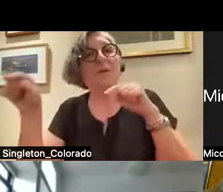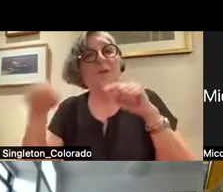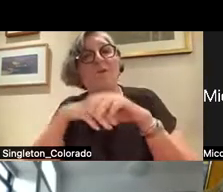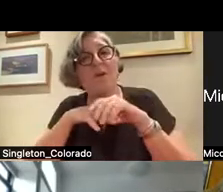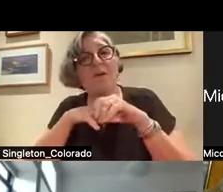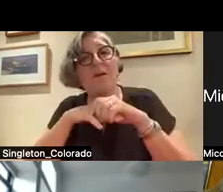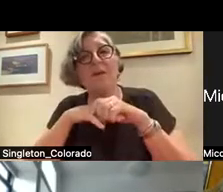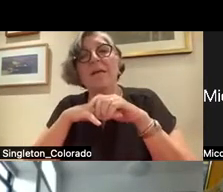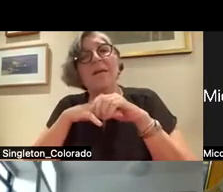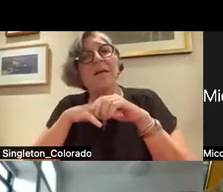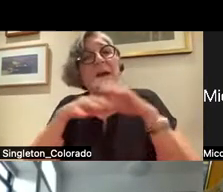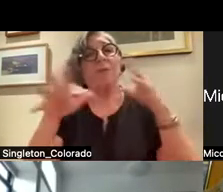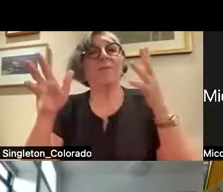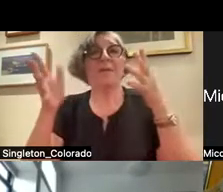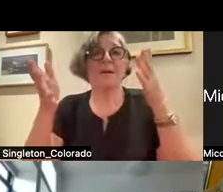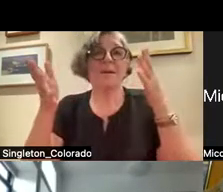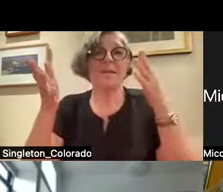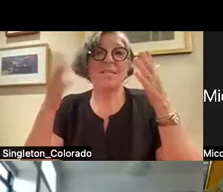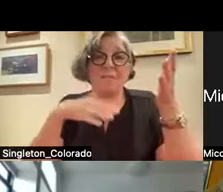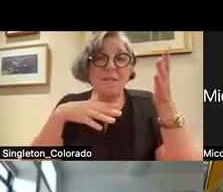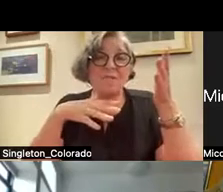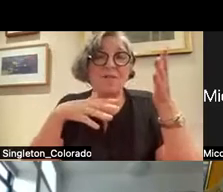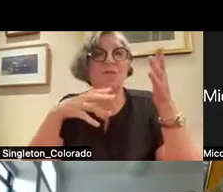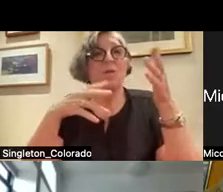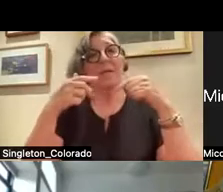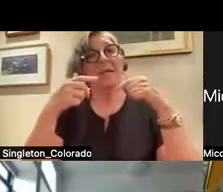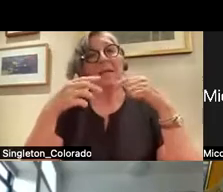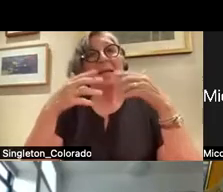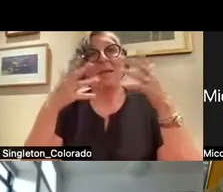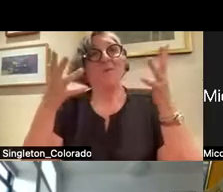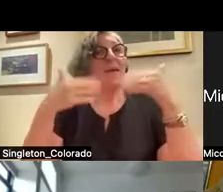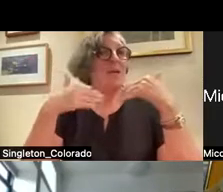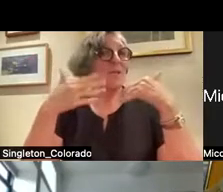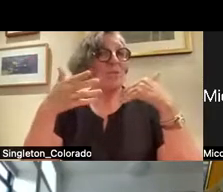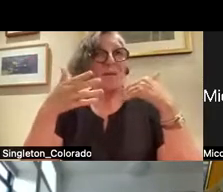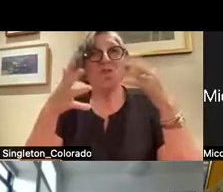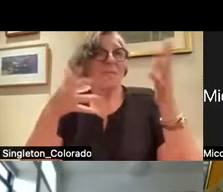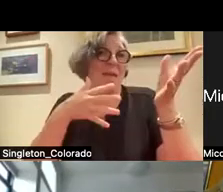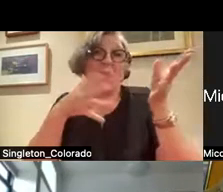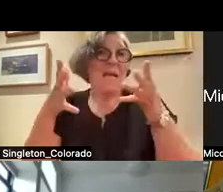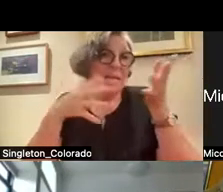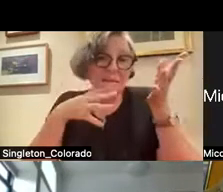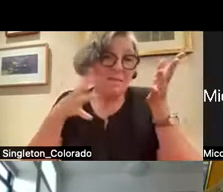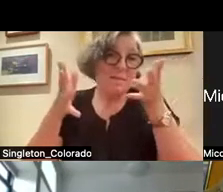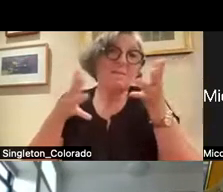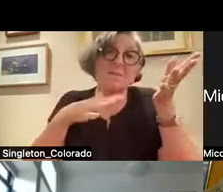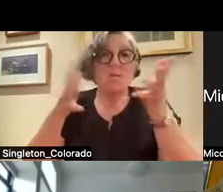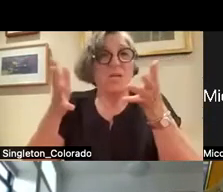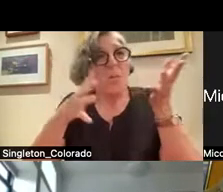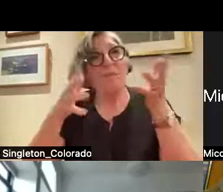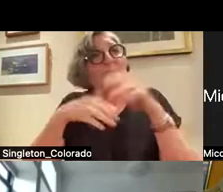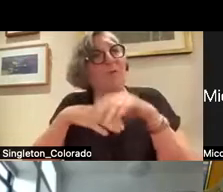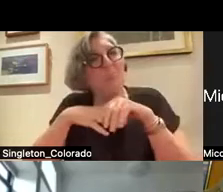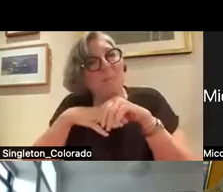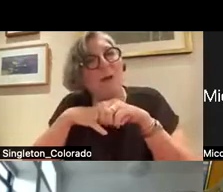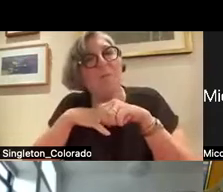with another coda. Now with a deaf individual, if they use speech, they might switch